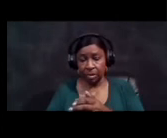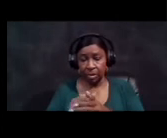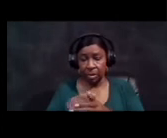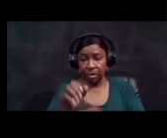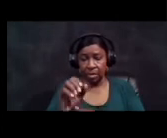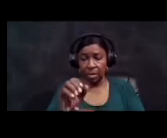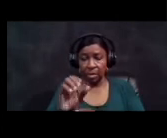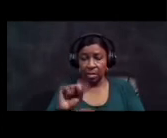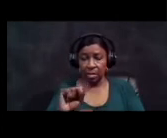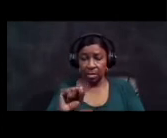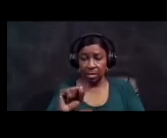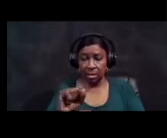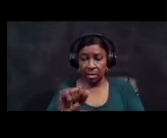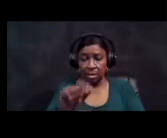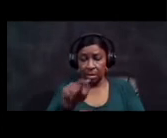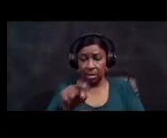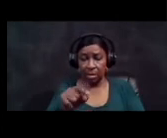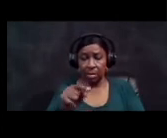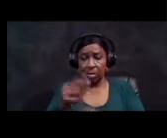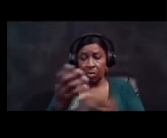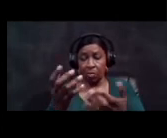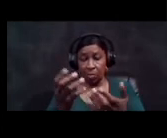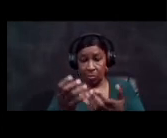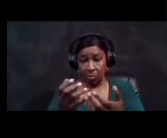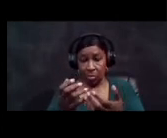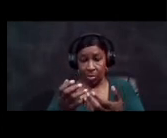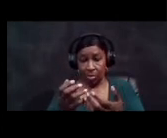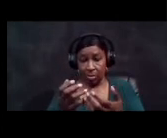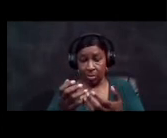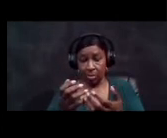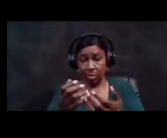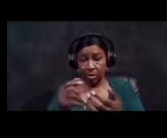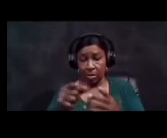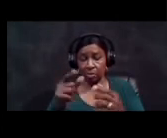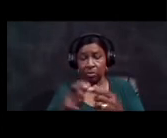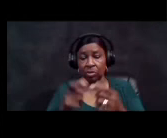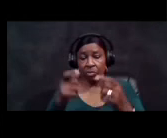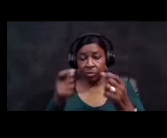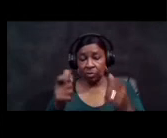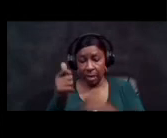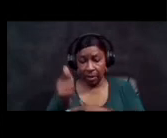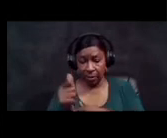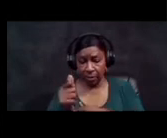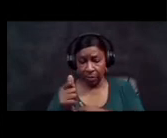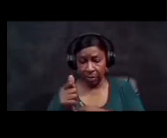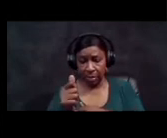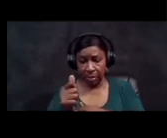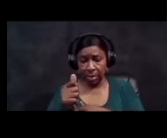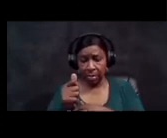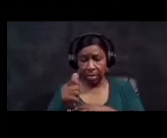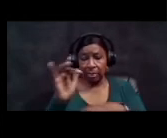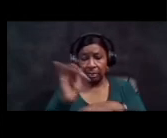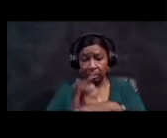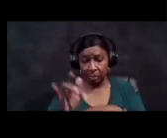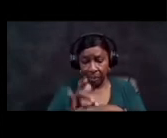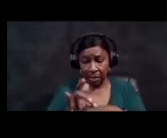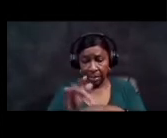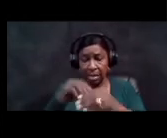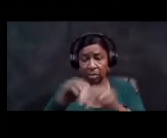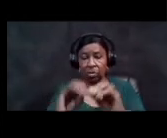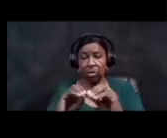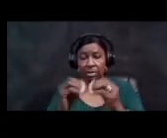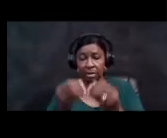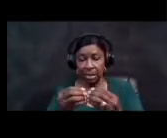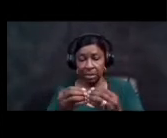Schriero called for, among other things, was greater, and I'll quote her, capacity within the organization to assess